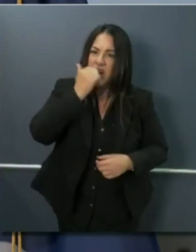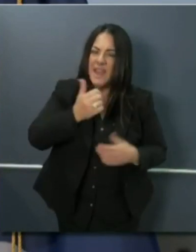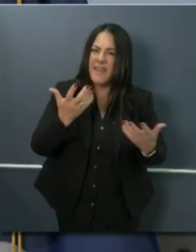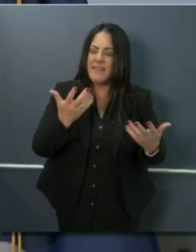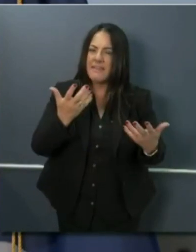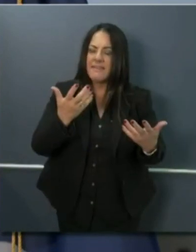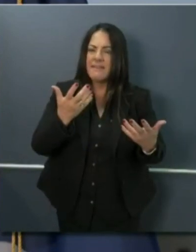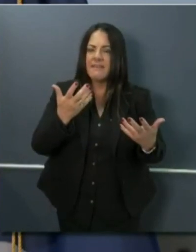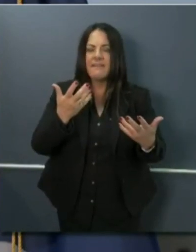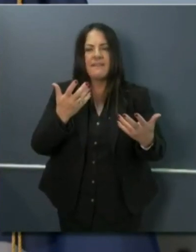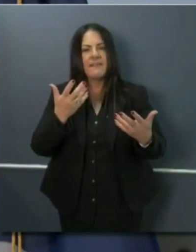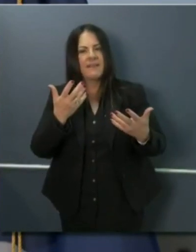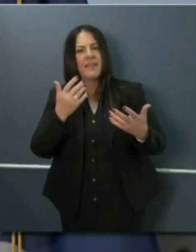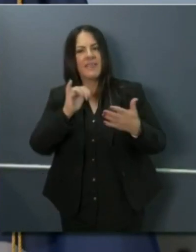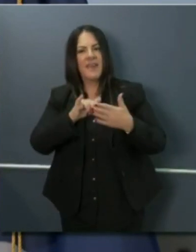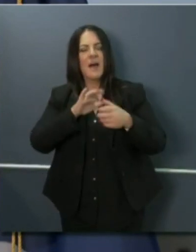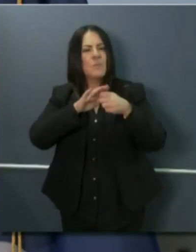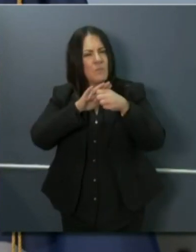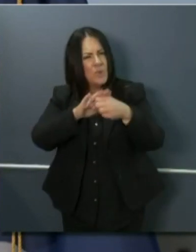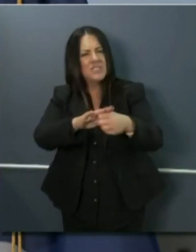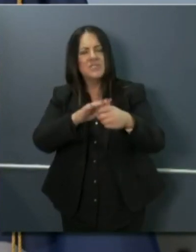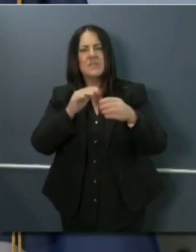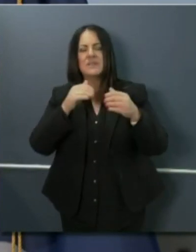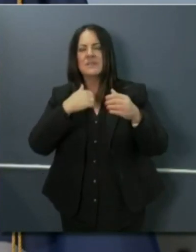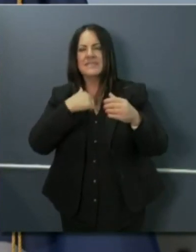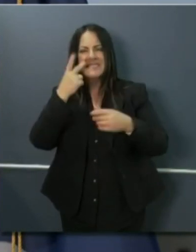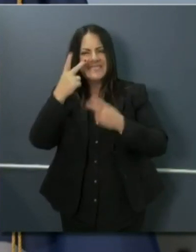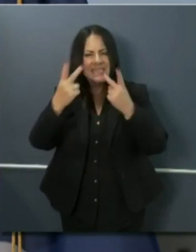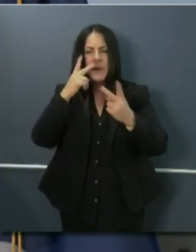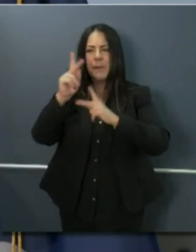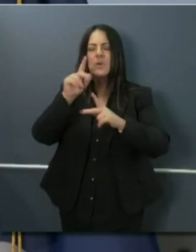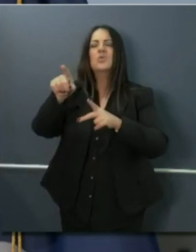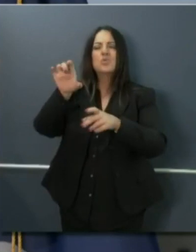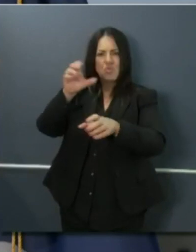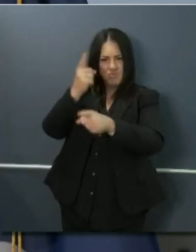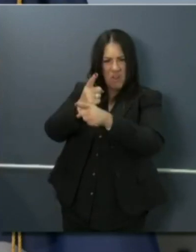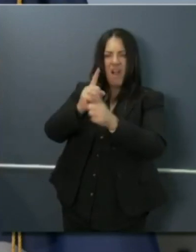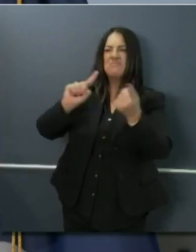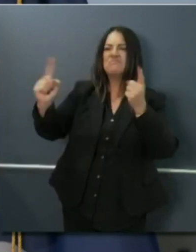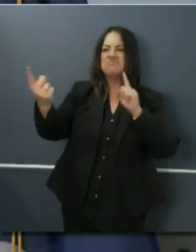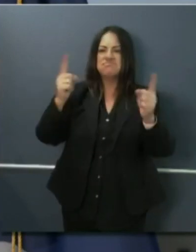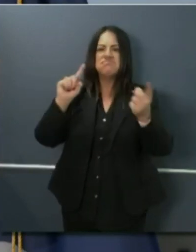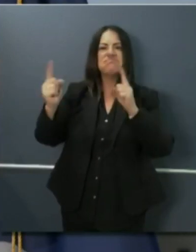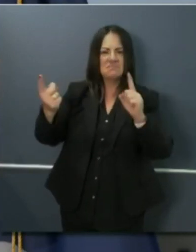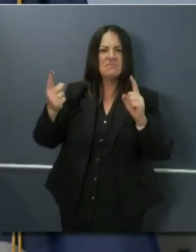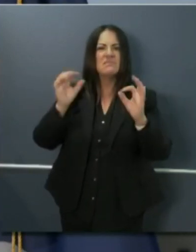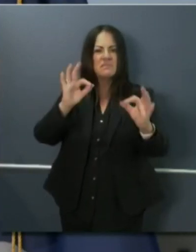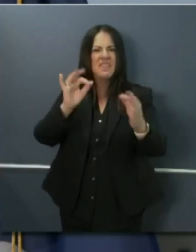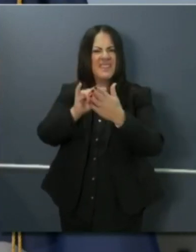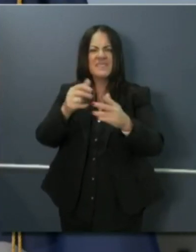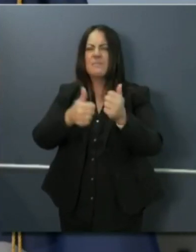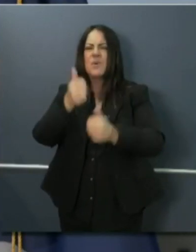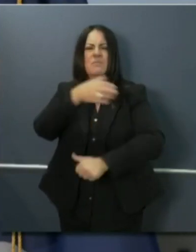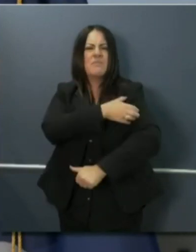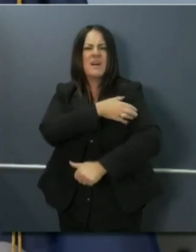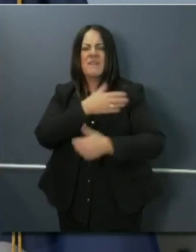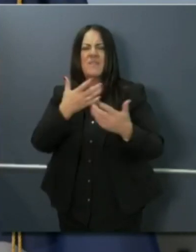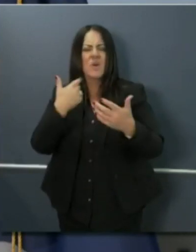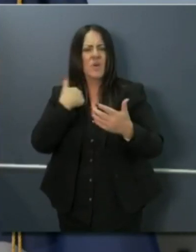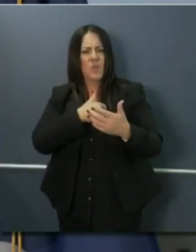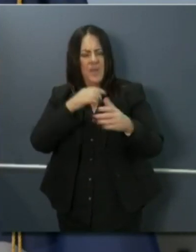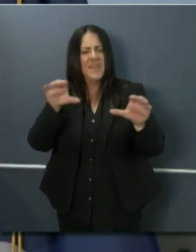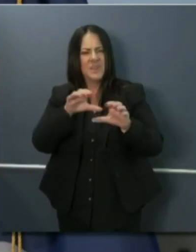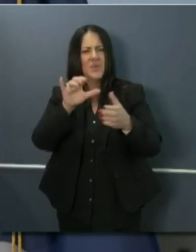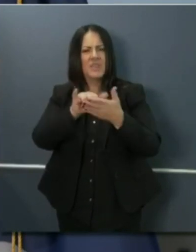And that social pressure we're seeing out there for people to do the right thing is the most powerful enforcement tool we have. And